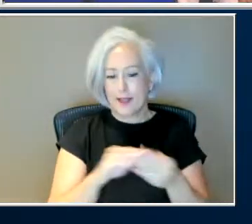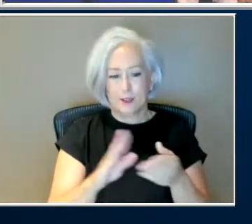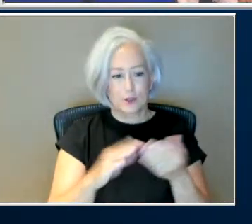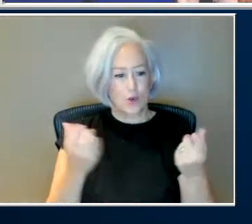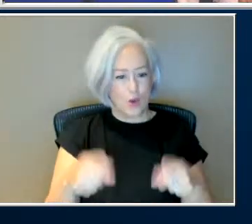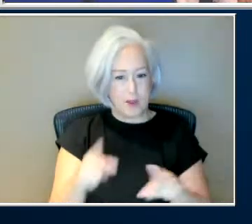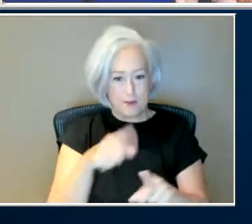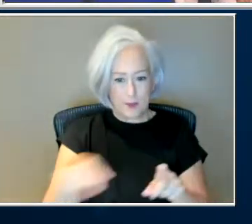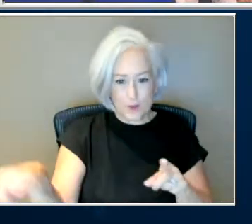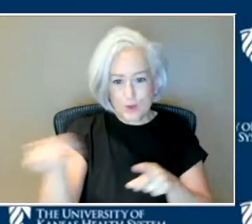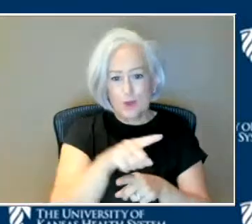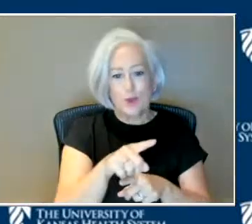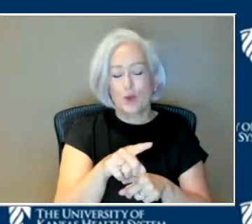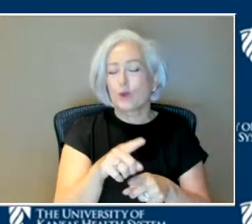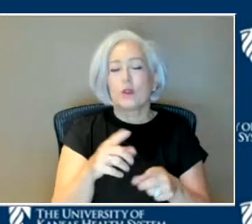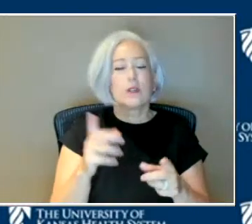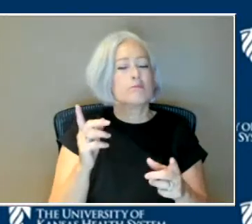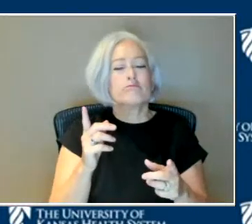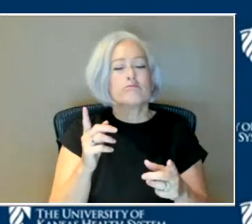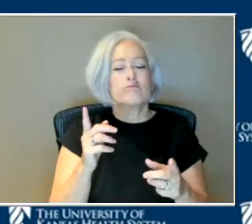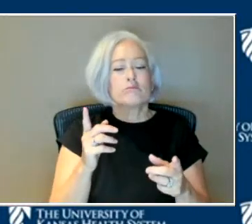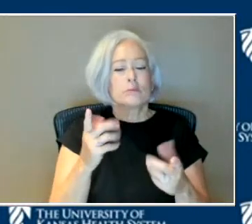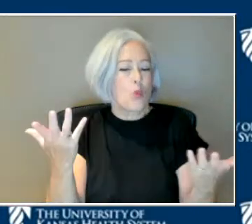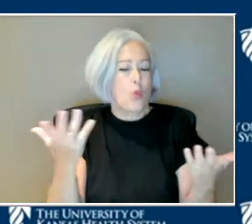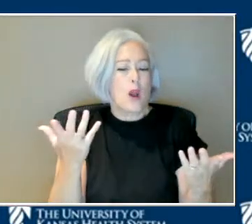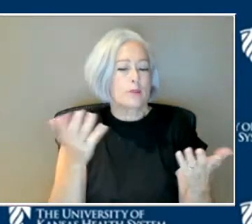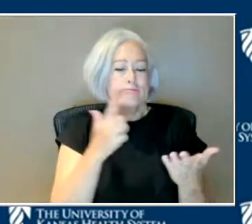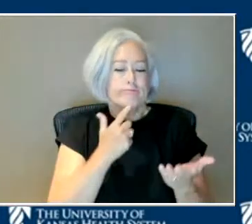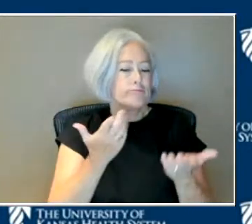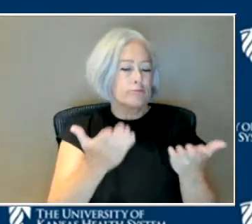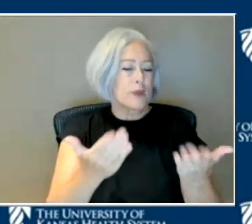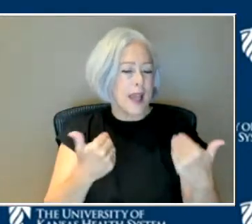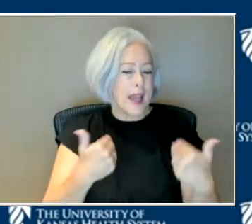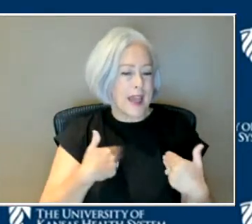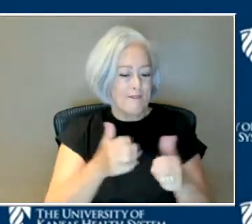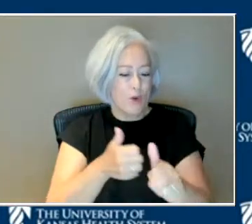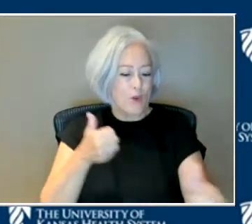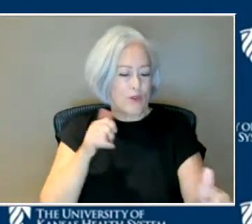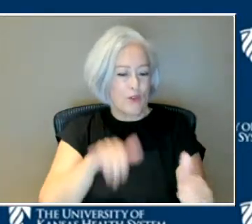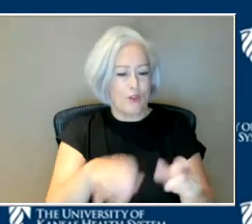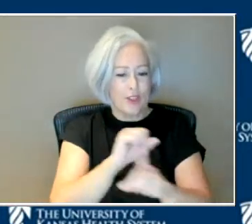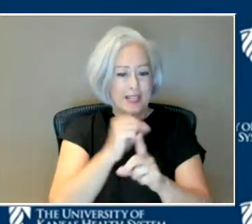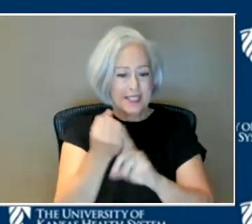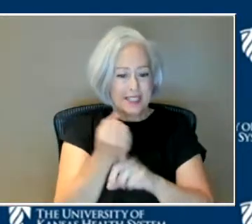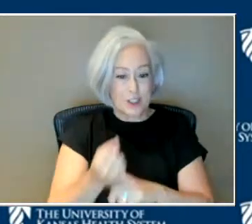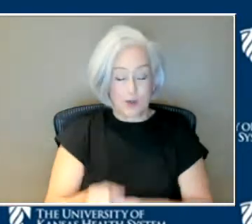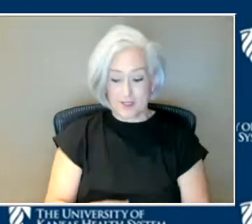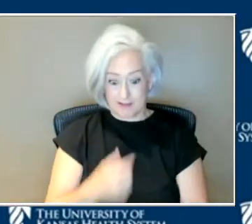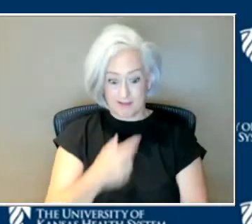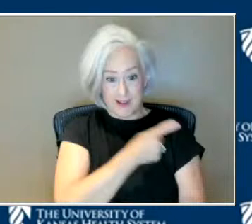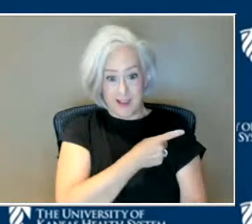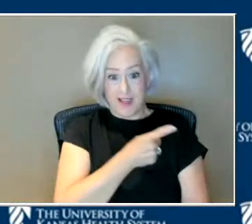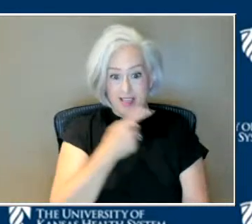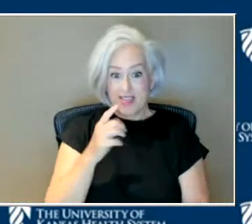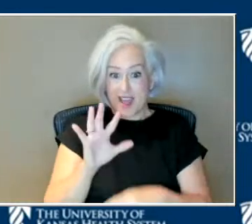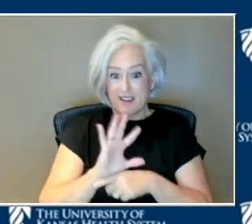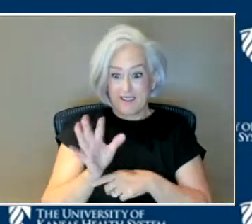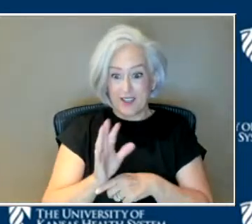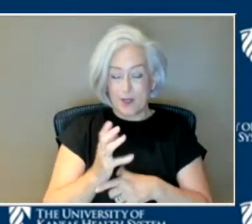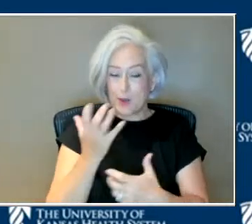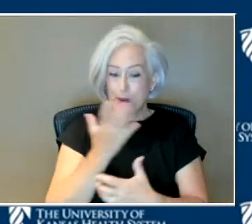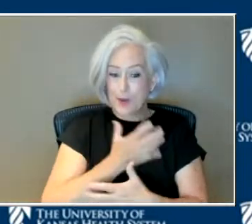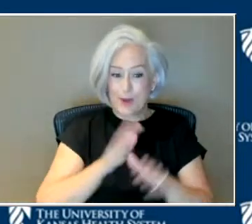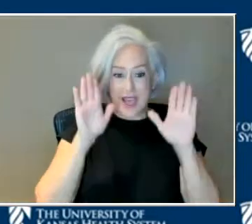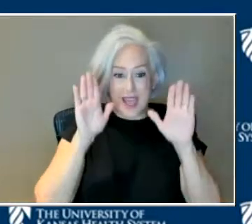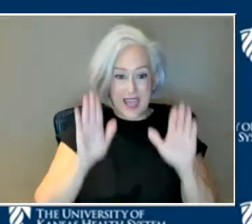tragedies? Well, the video at the beginning was excellent on this. It almost became the